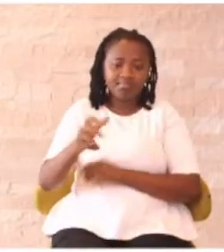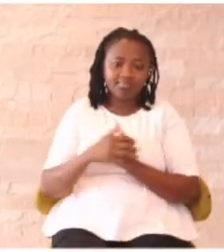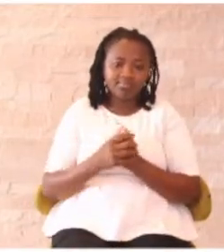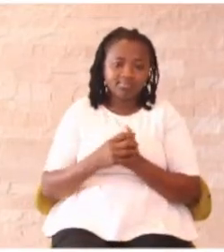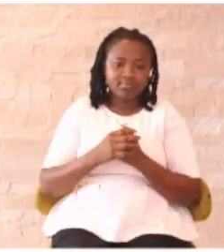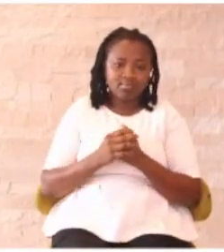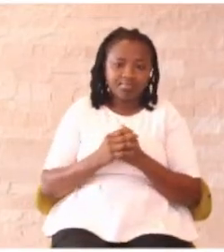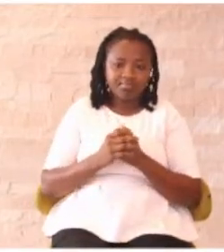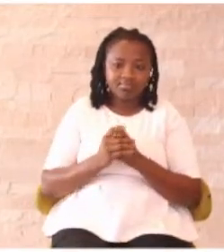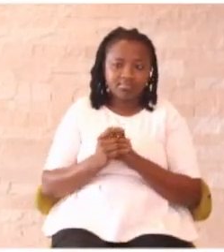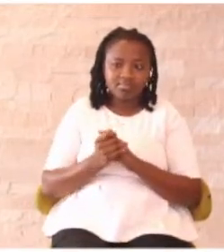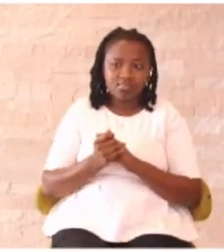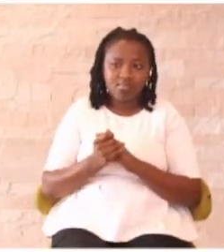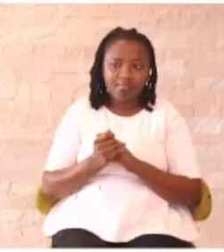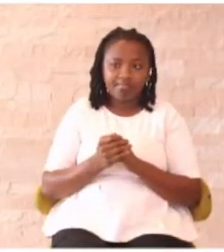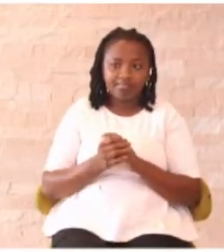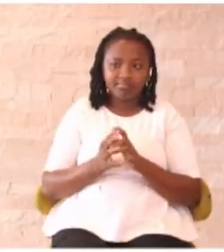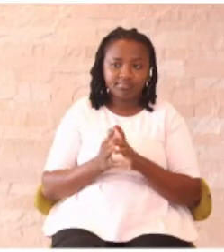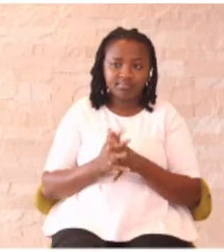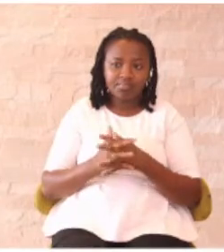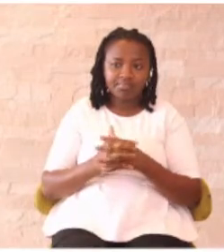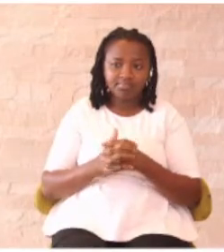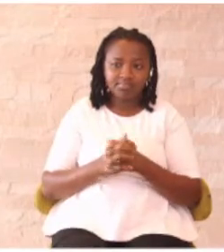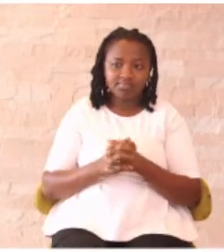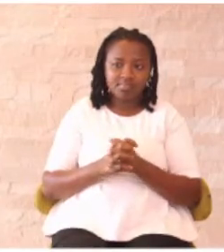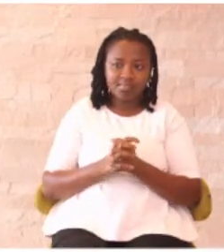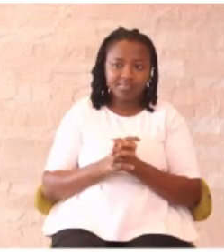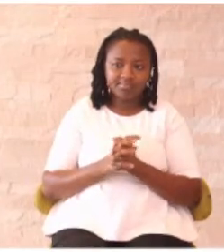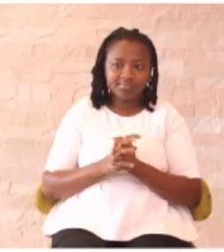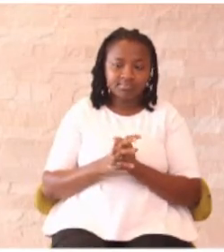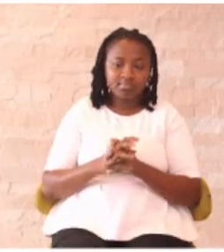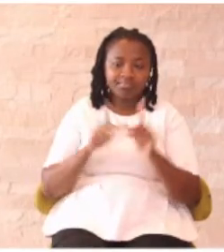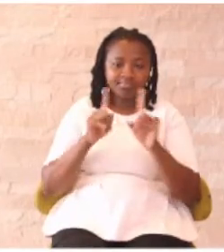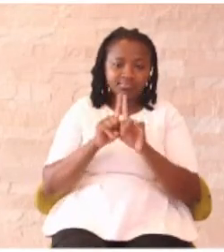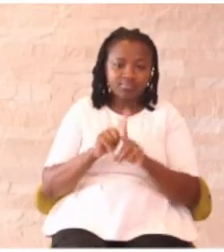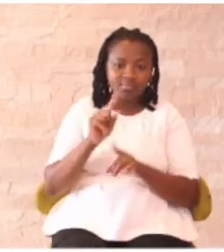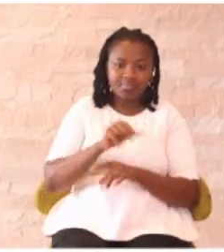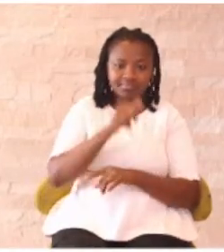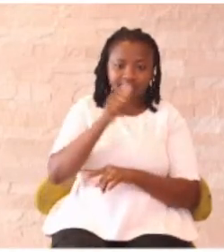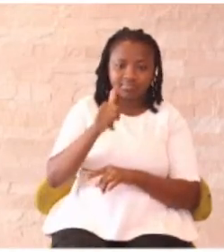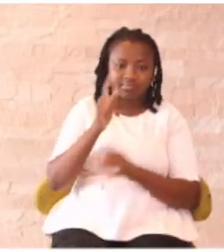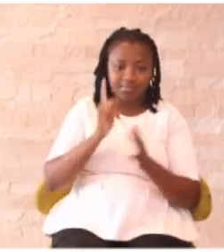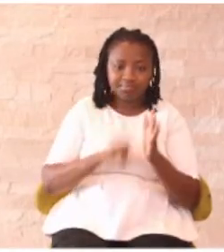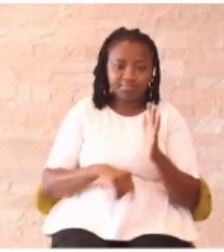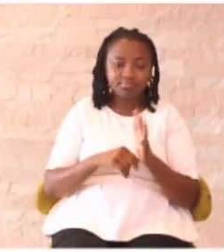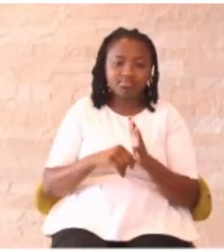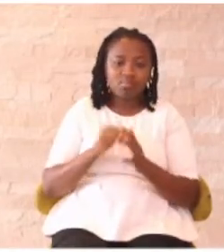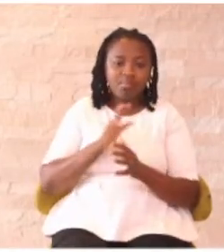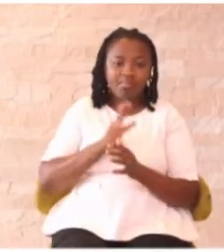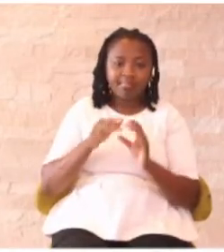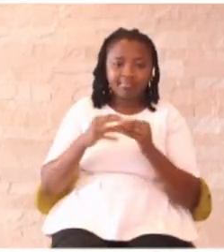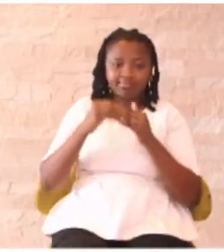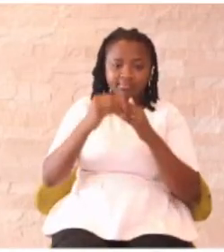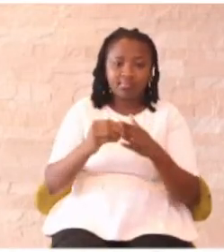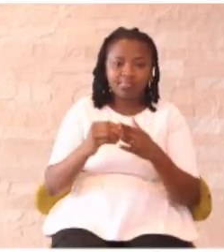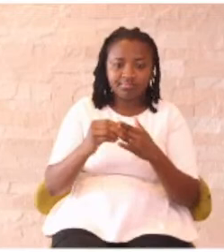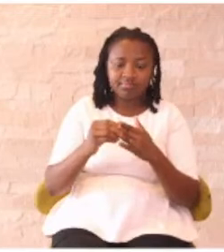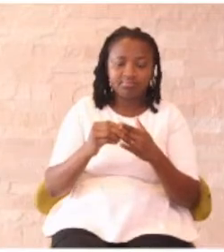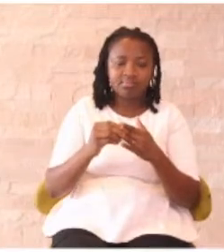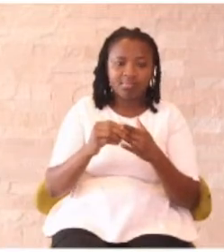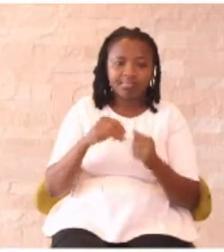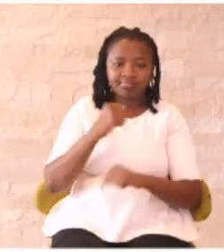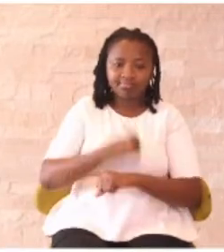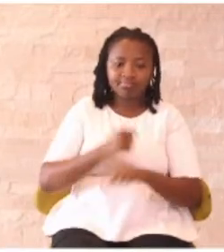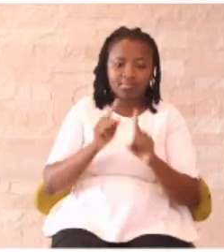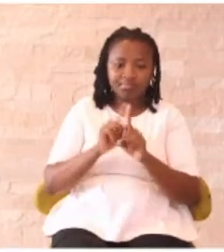Then the other result, which we can tie to the Women Leadership Academy and the capacity building trainings that